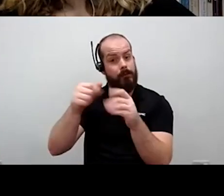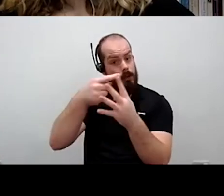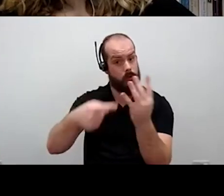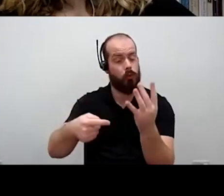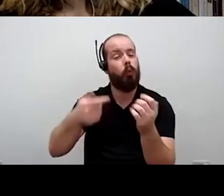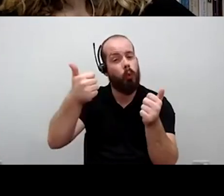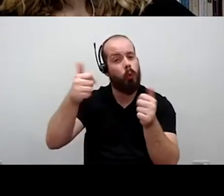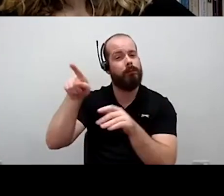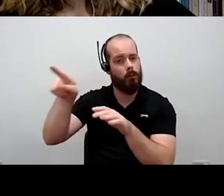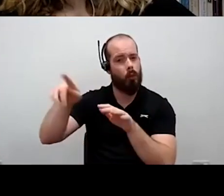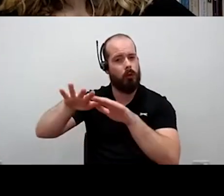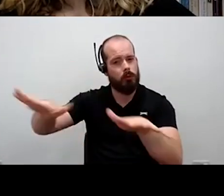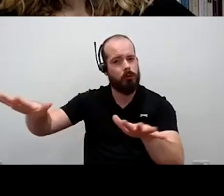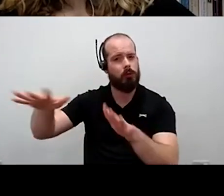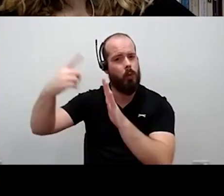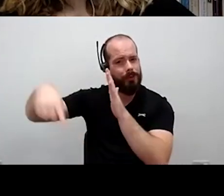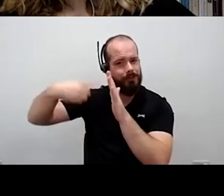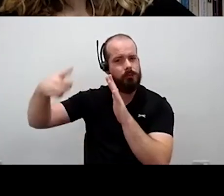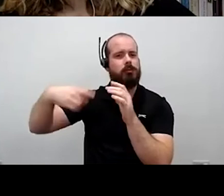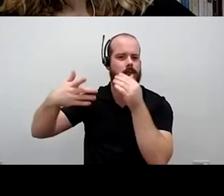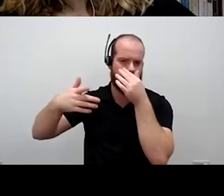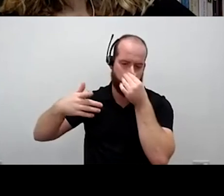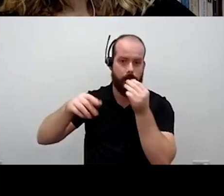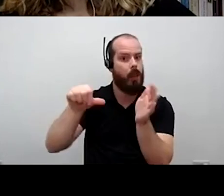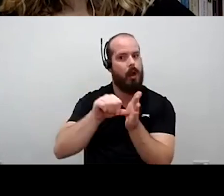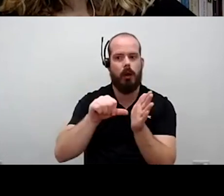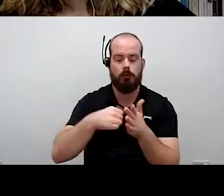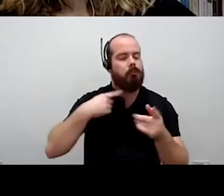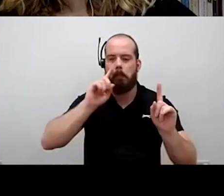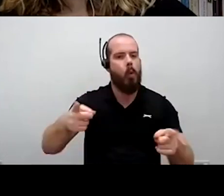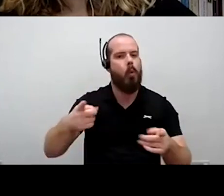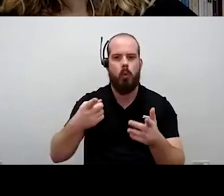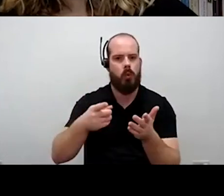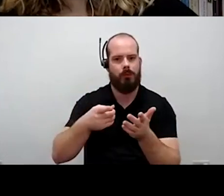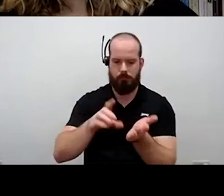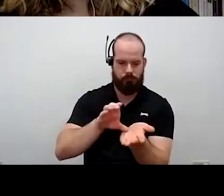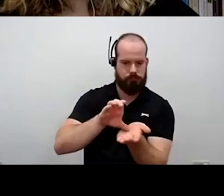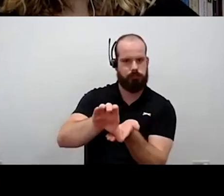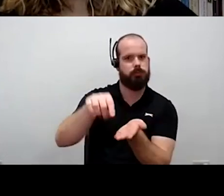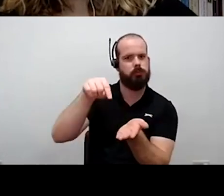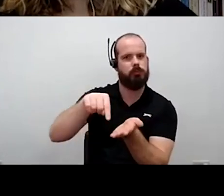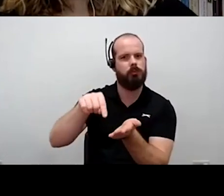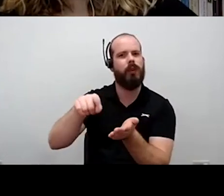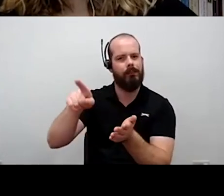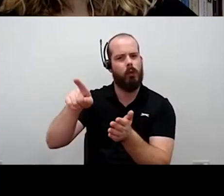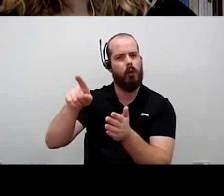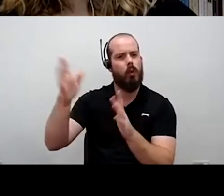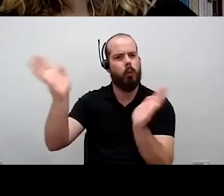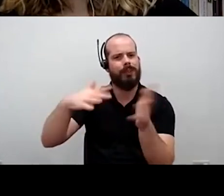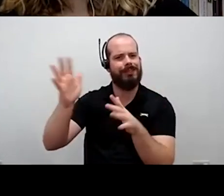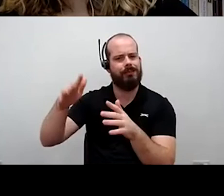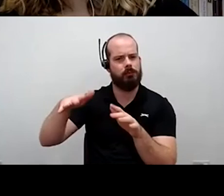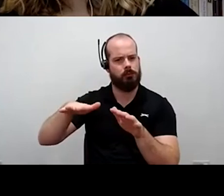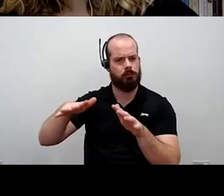right? It's hard to run offshore wind. I couldn't afford an offshore wind plan, but I could afford a solar